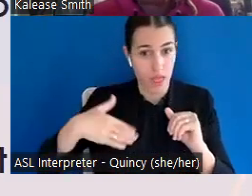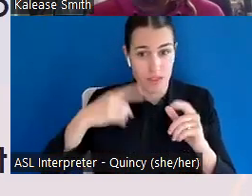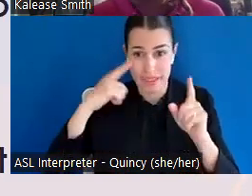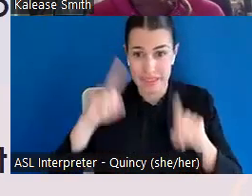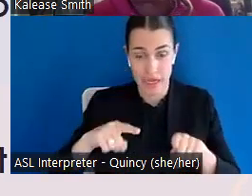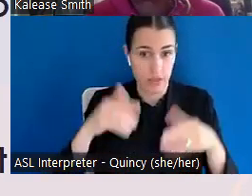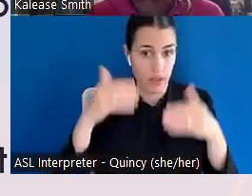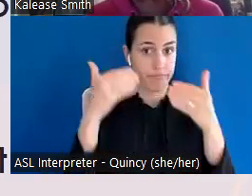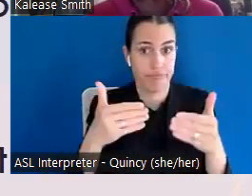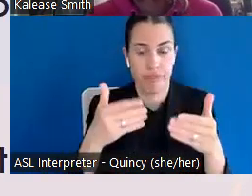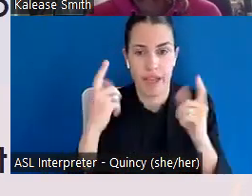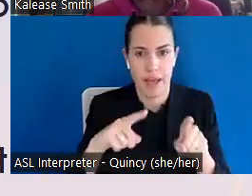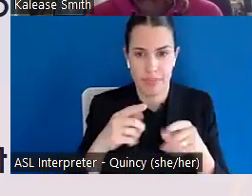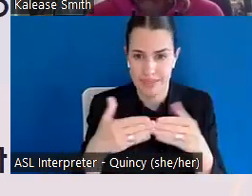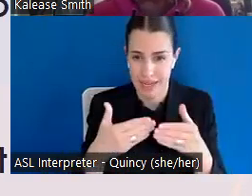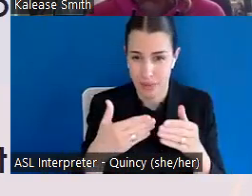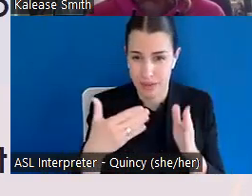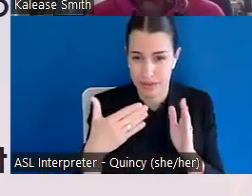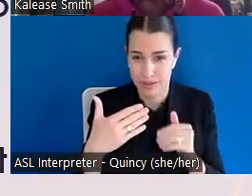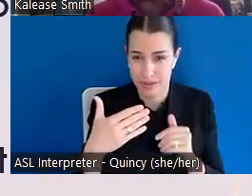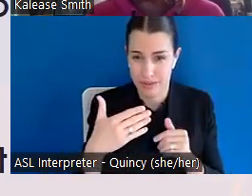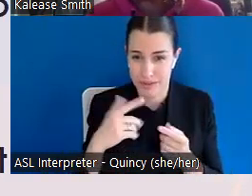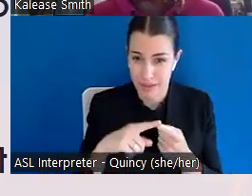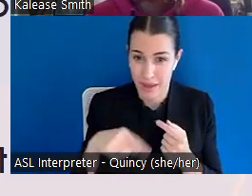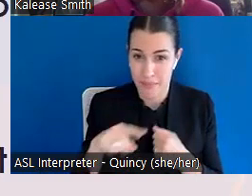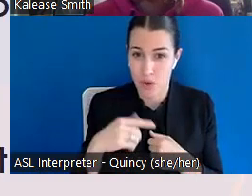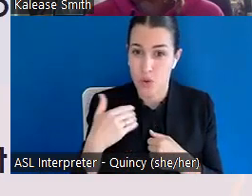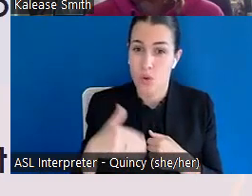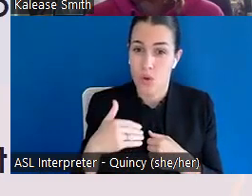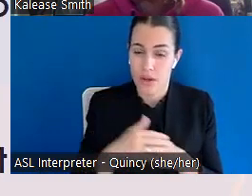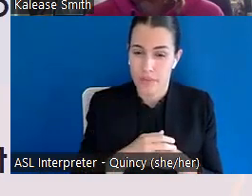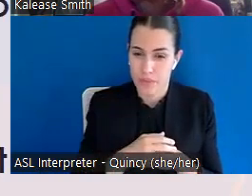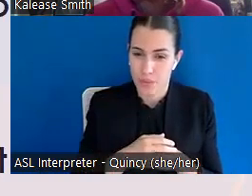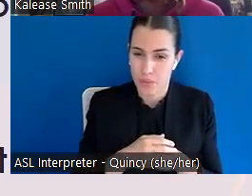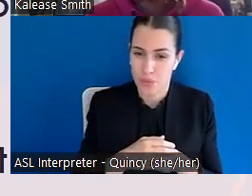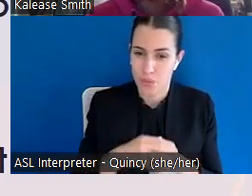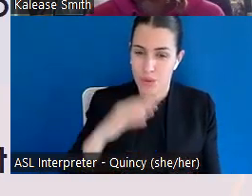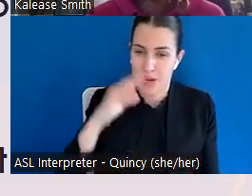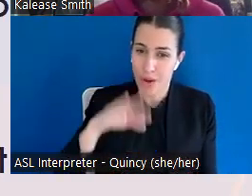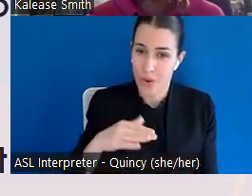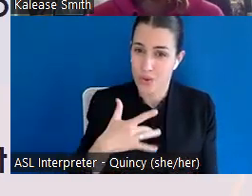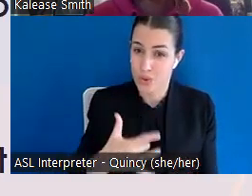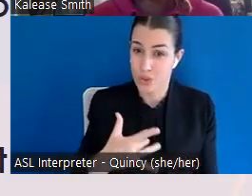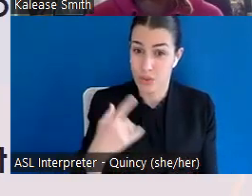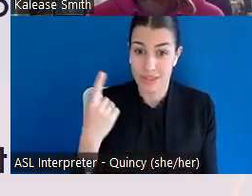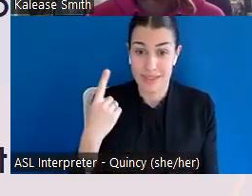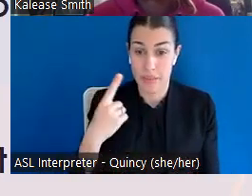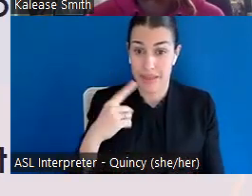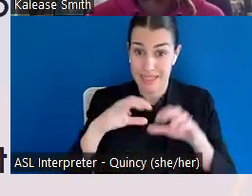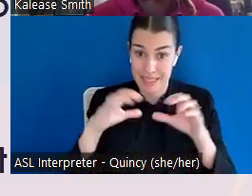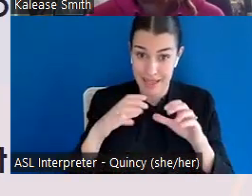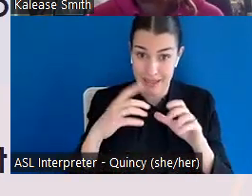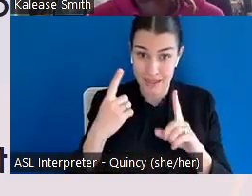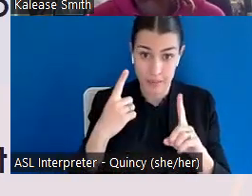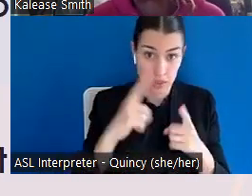and it happens anyway to them. And we know usually when someone does something to someone without their